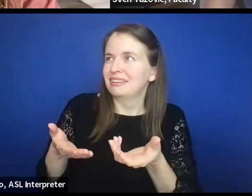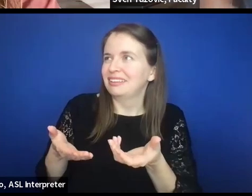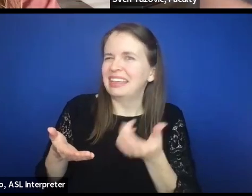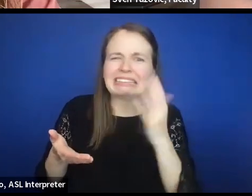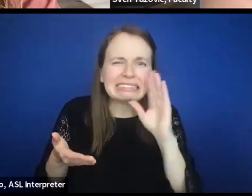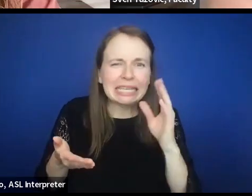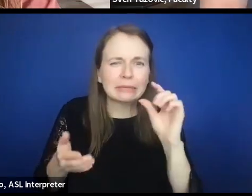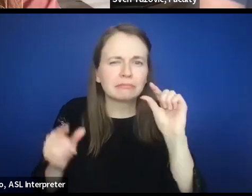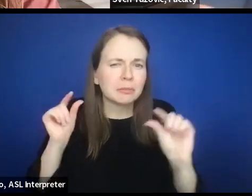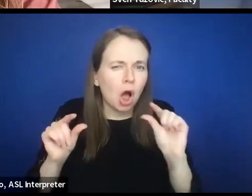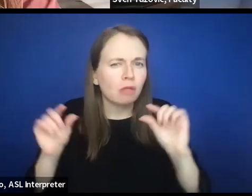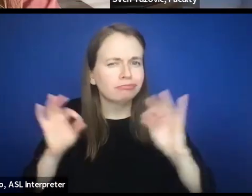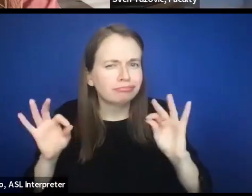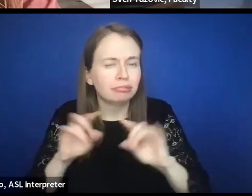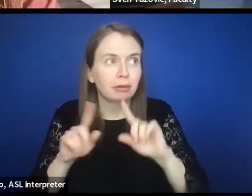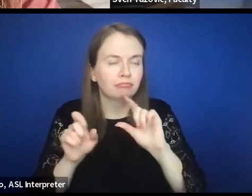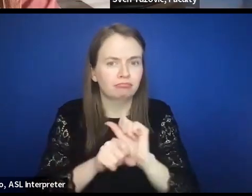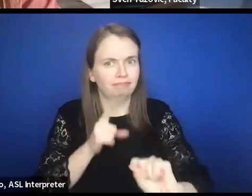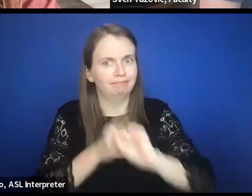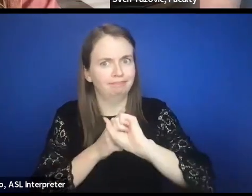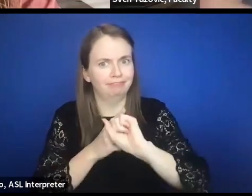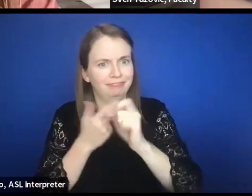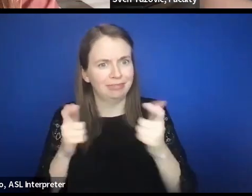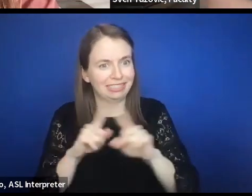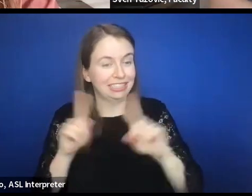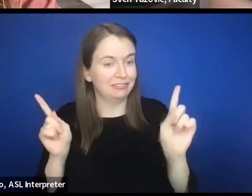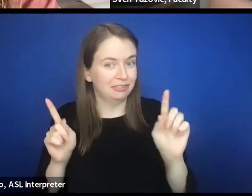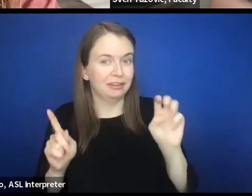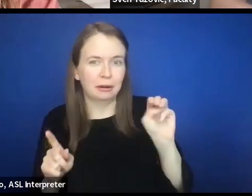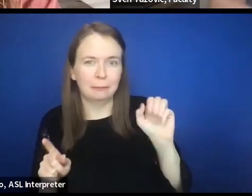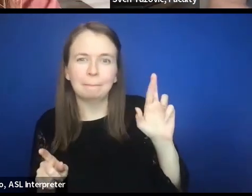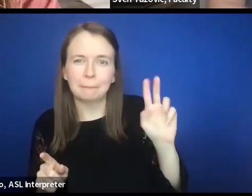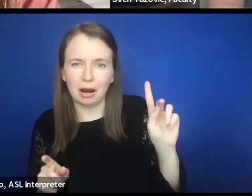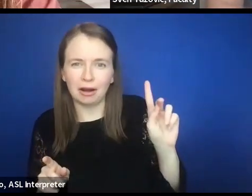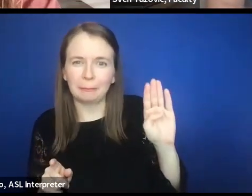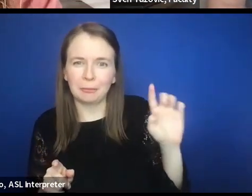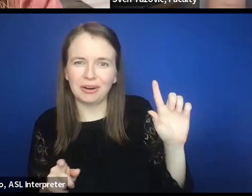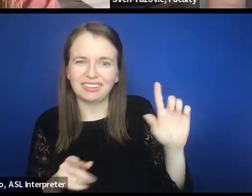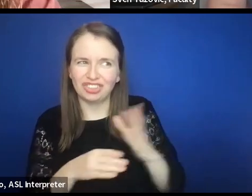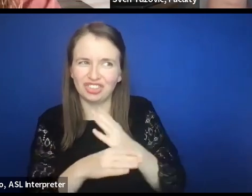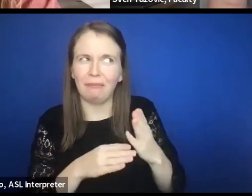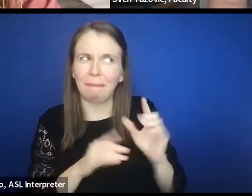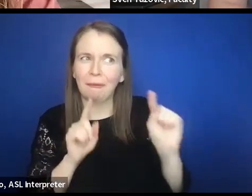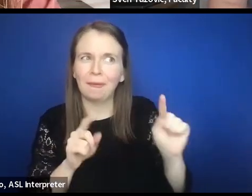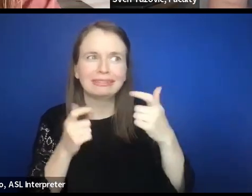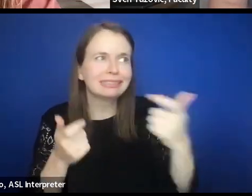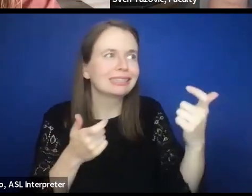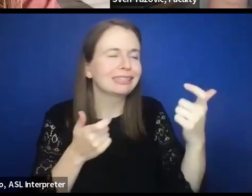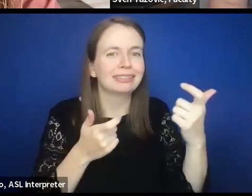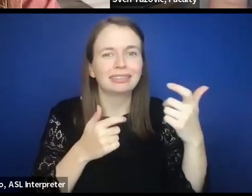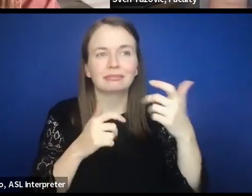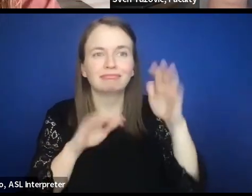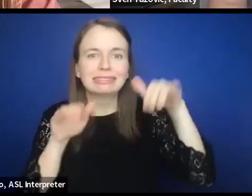make the difference. Like Yeah. this, yeah. I think also Mark shares something similar, like being at sea and watch like the sunrise